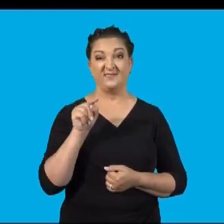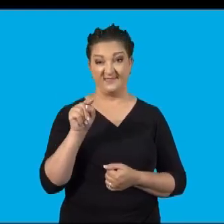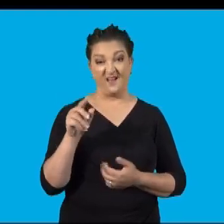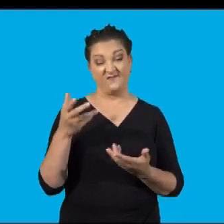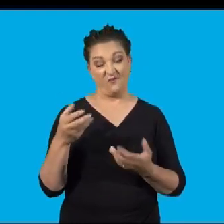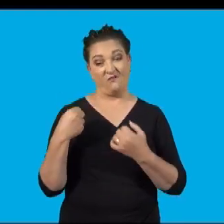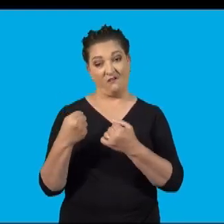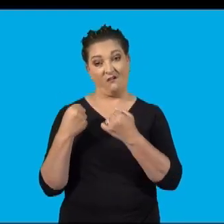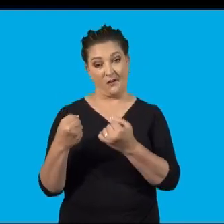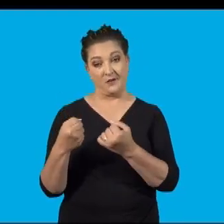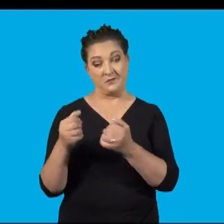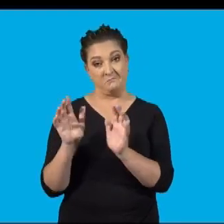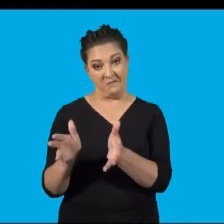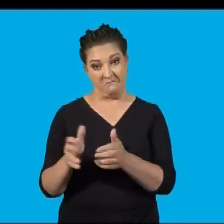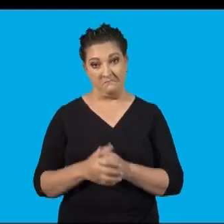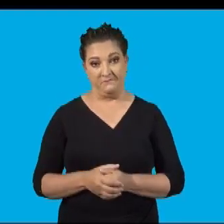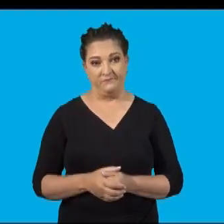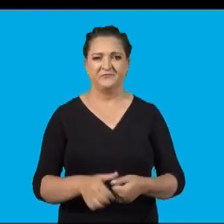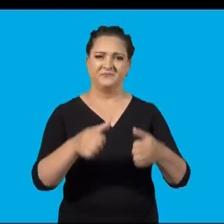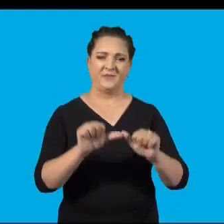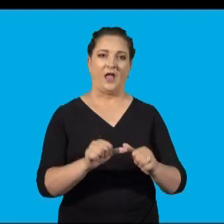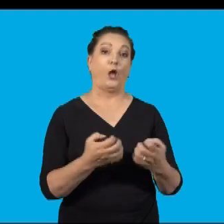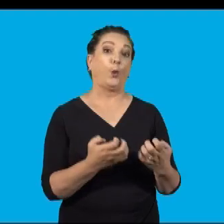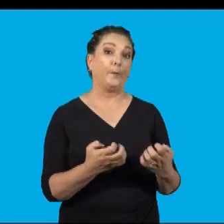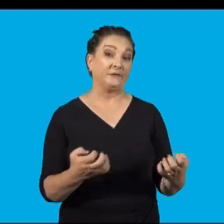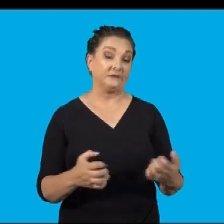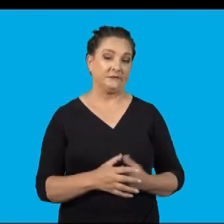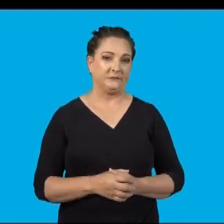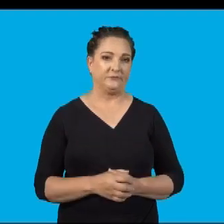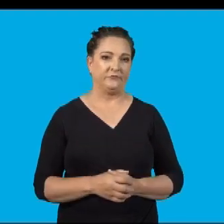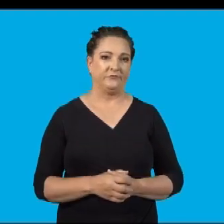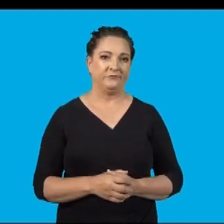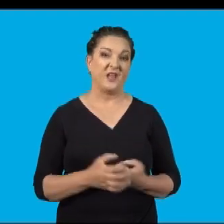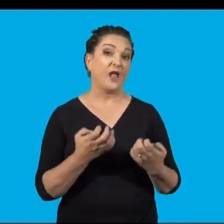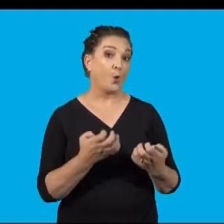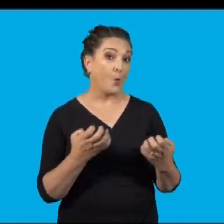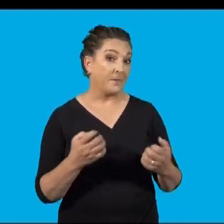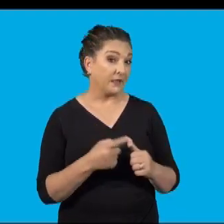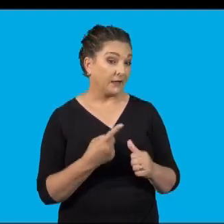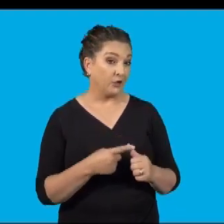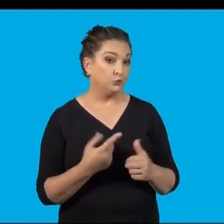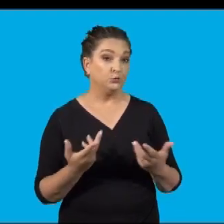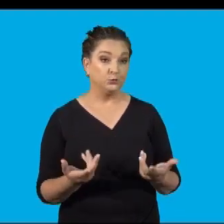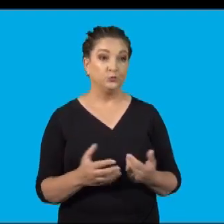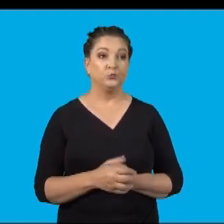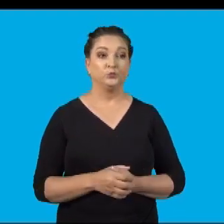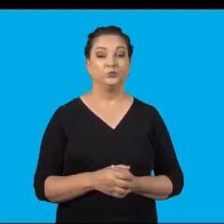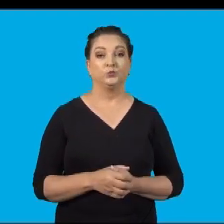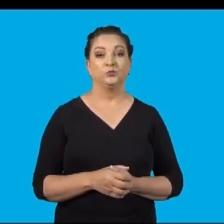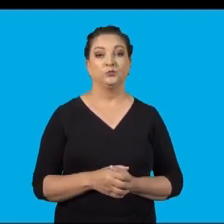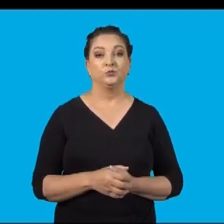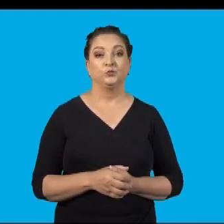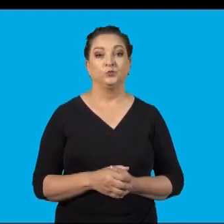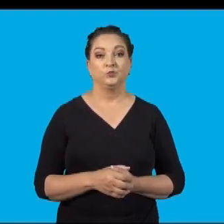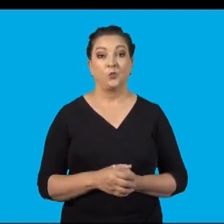160,800. That is on the vehicles alone. Let's come to equipment. When I come to my equipment, remember, I'm